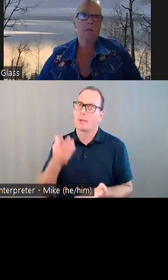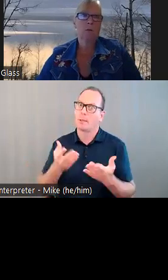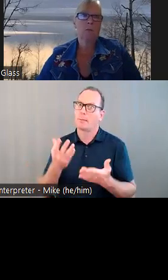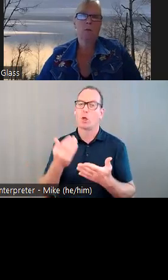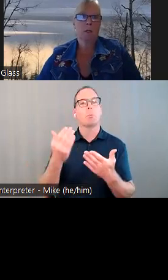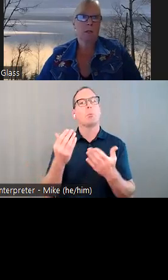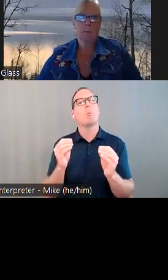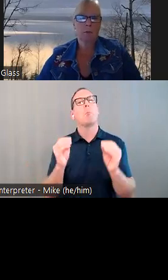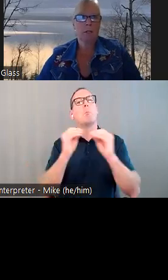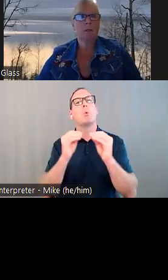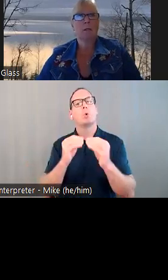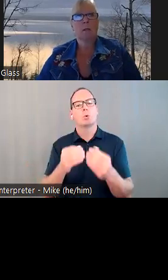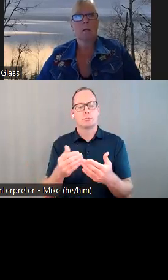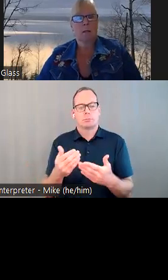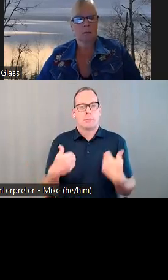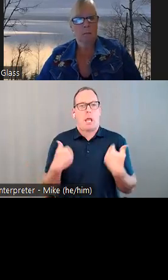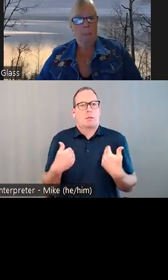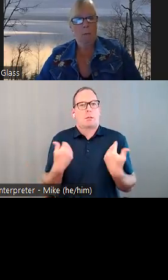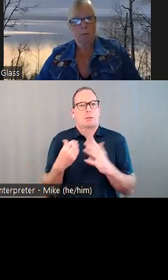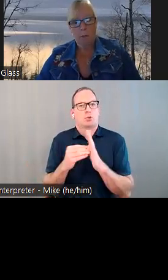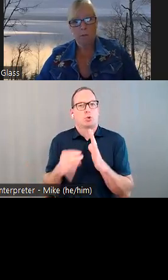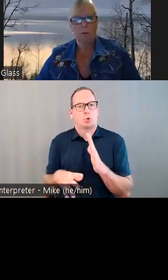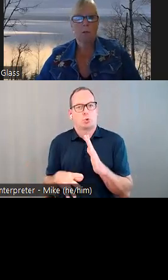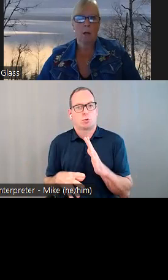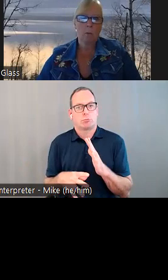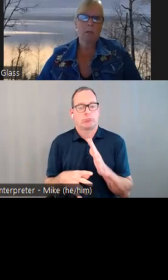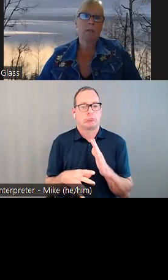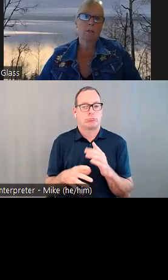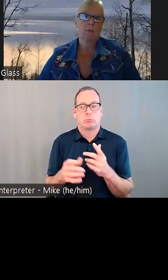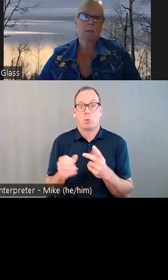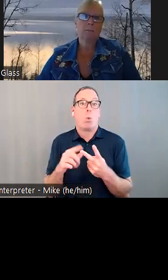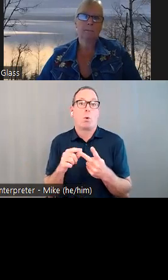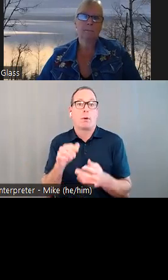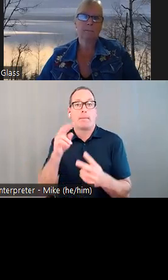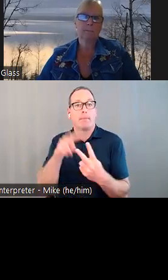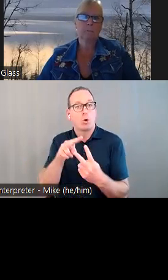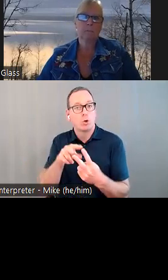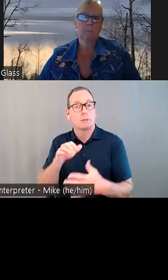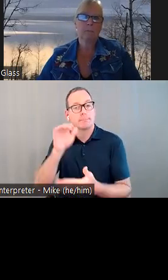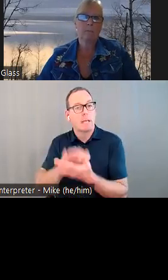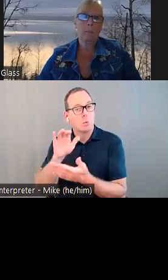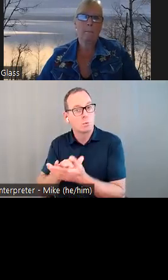living at home who are not employed, or spouses who are not working, and so on.